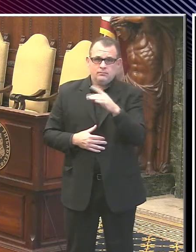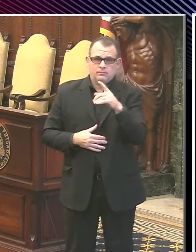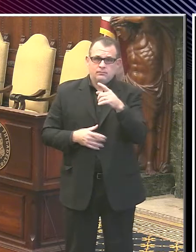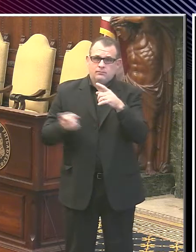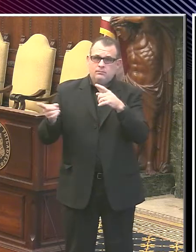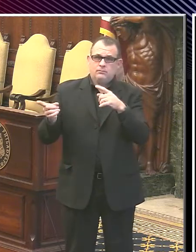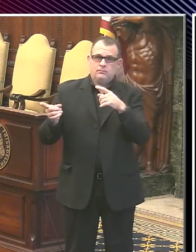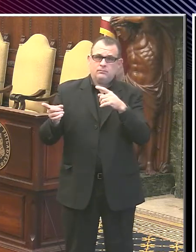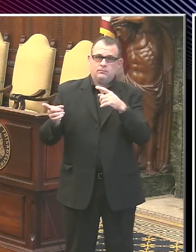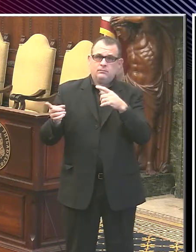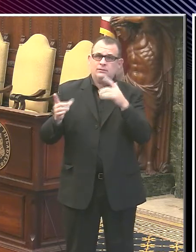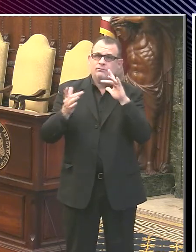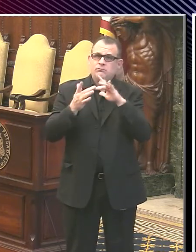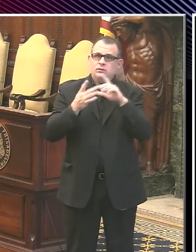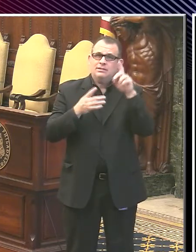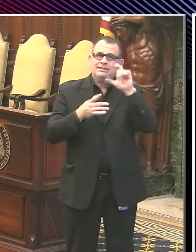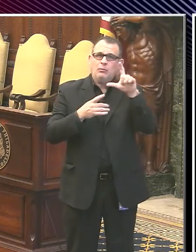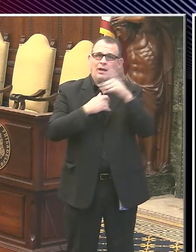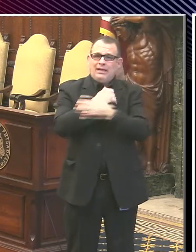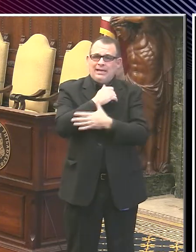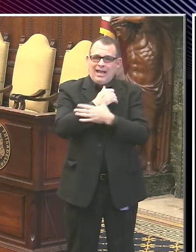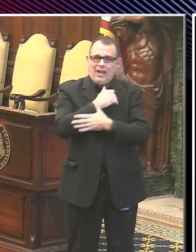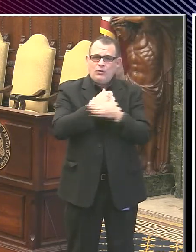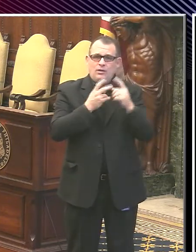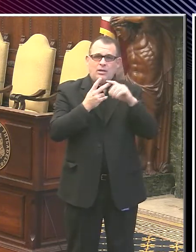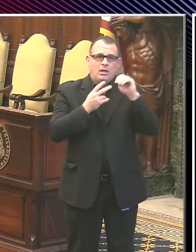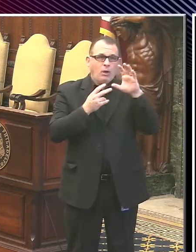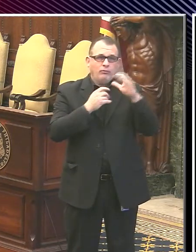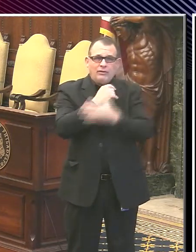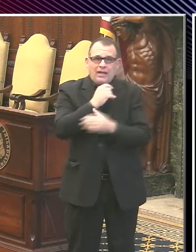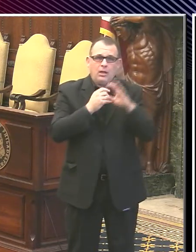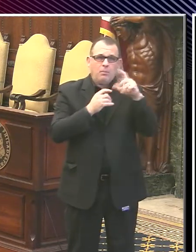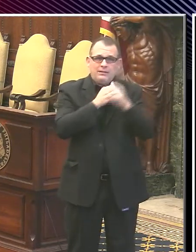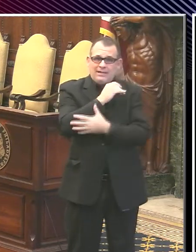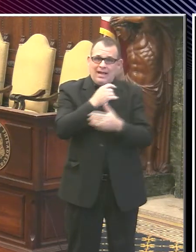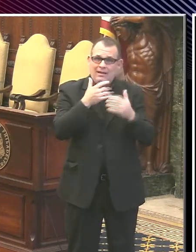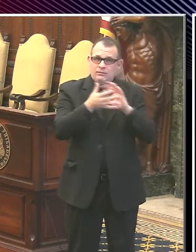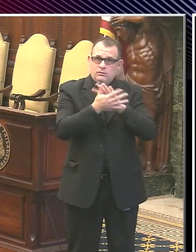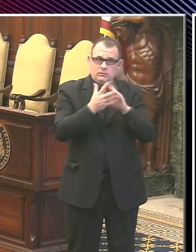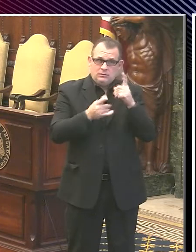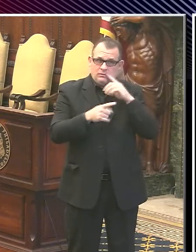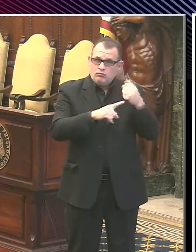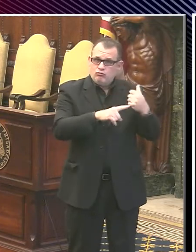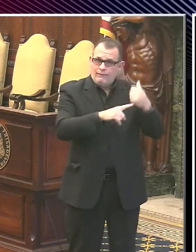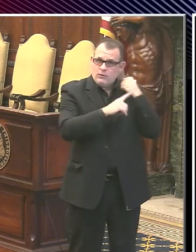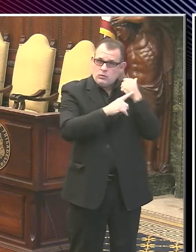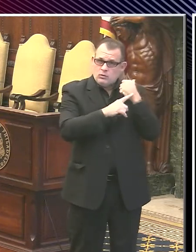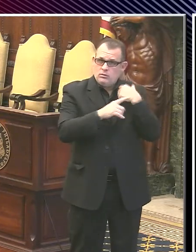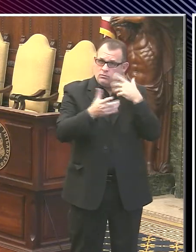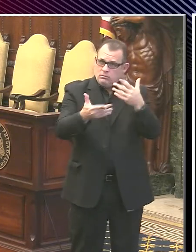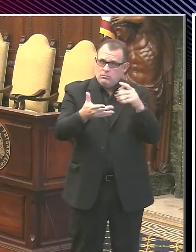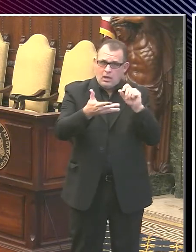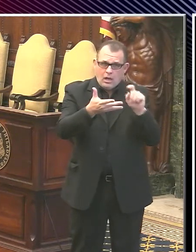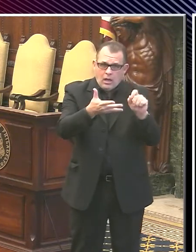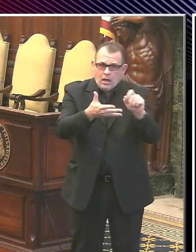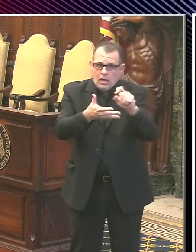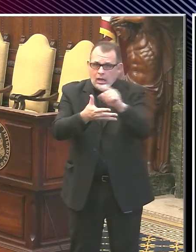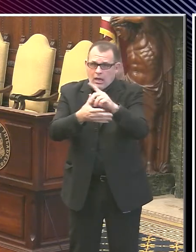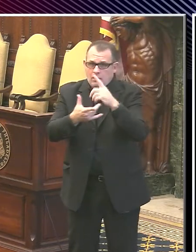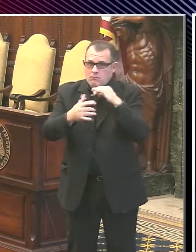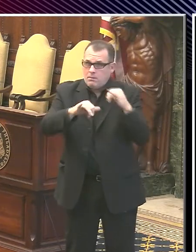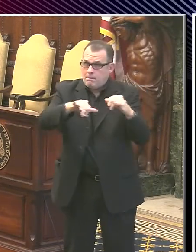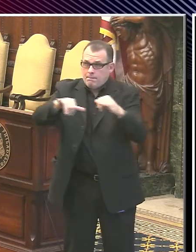and Chester County and Montgomery County? Did they refuse to do that when you asked them? I remember you asking that you were going to say that you wanted that. Did they refuse